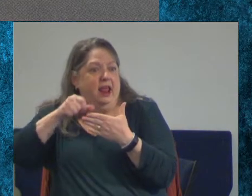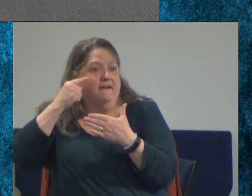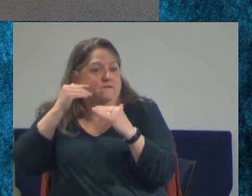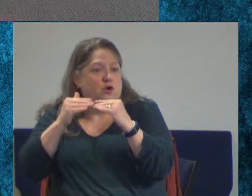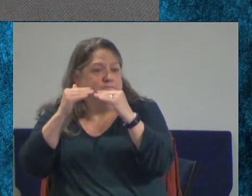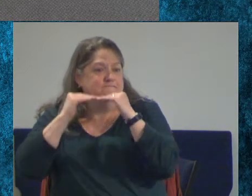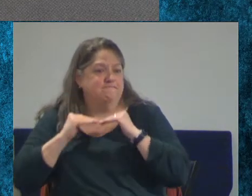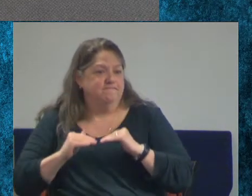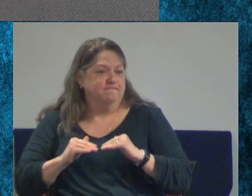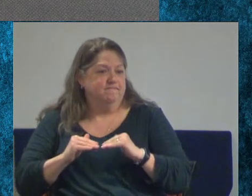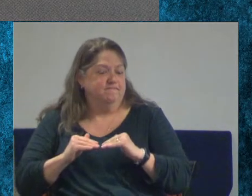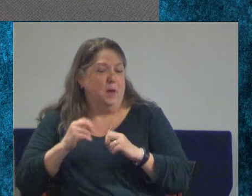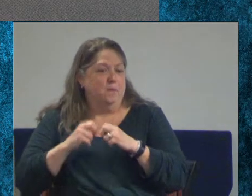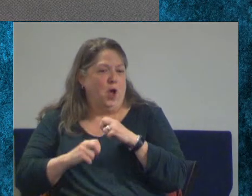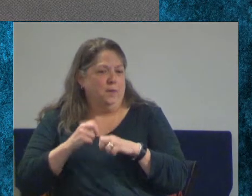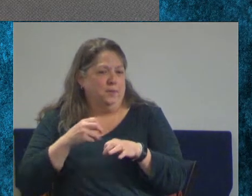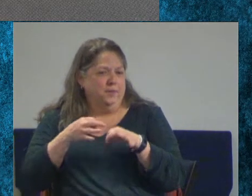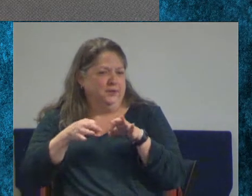to Philemon.